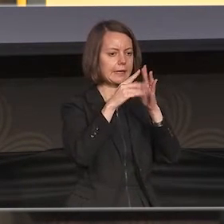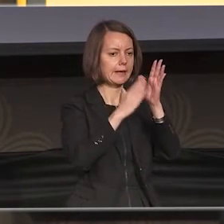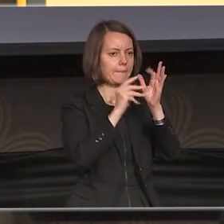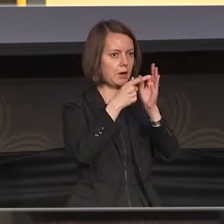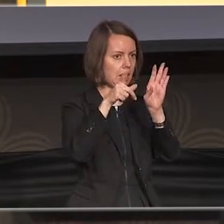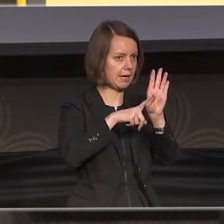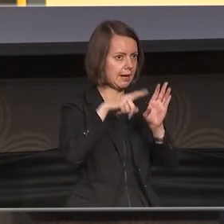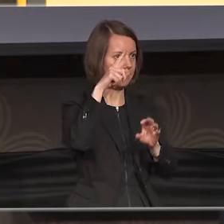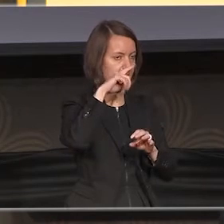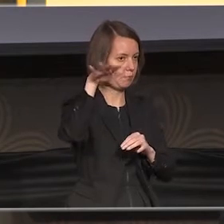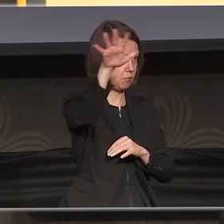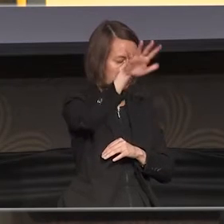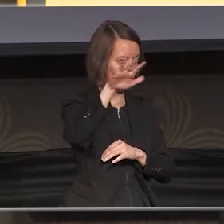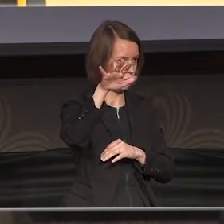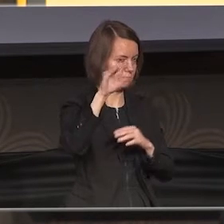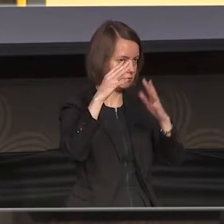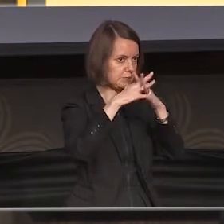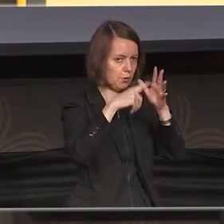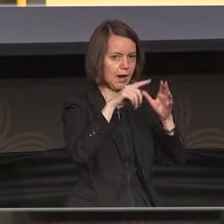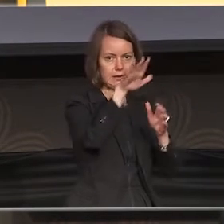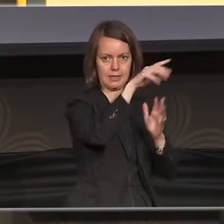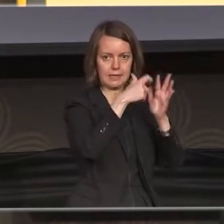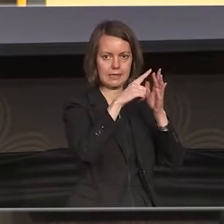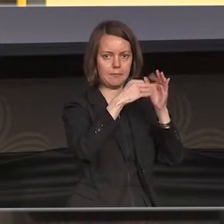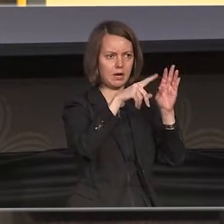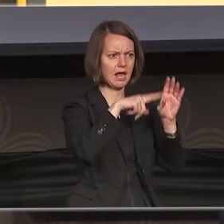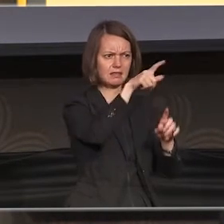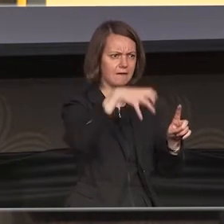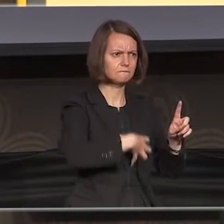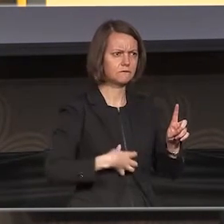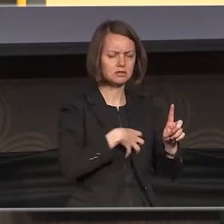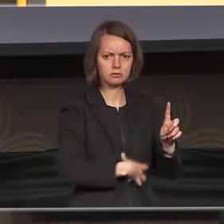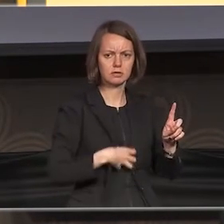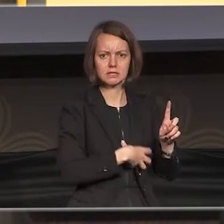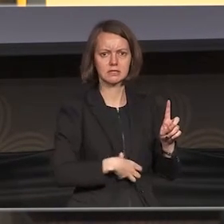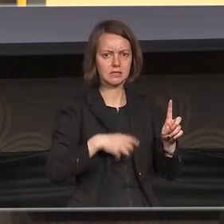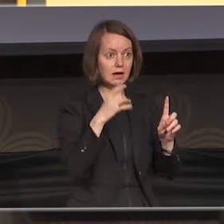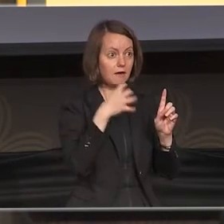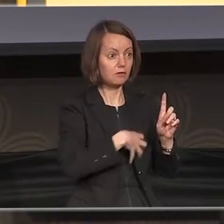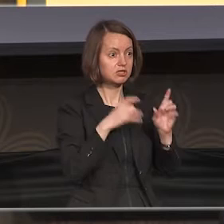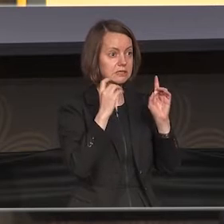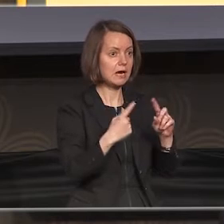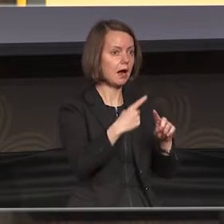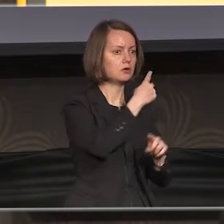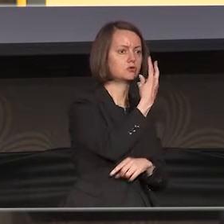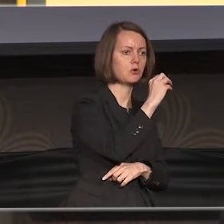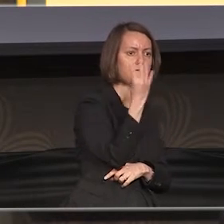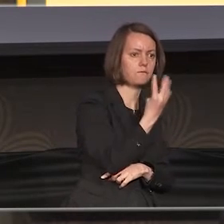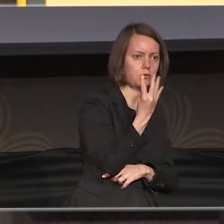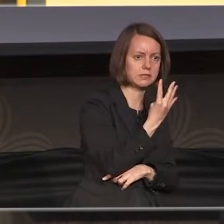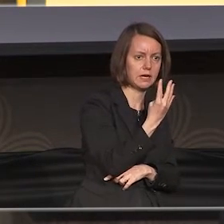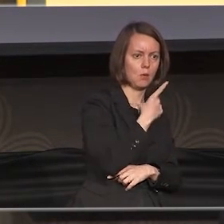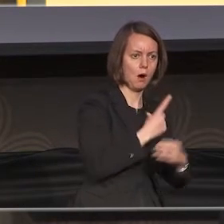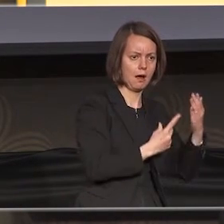WA, and it was the aligning of actions and frustrations in the community that had begun in 2014, triggered by